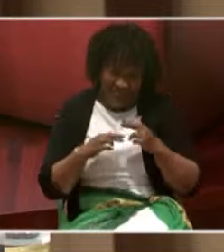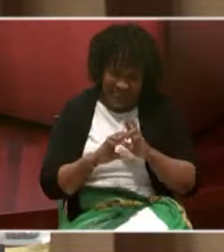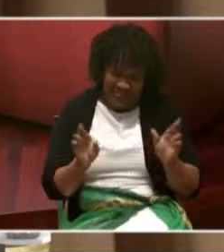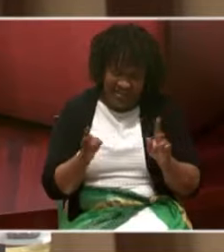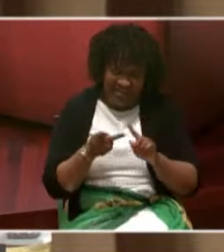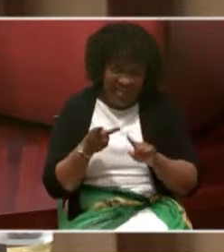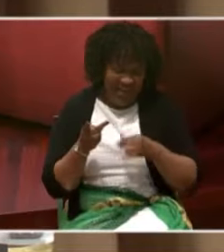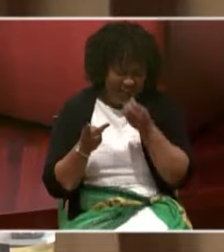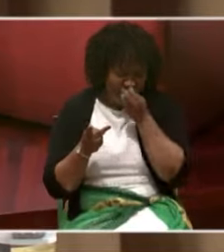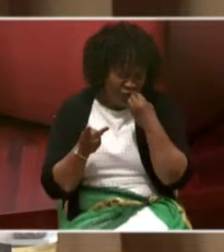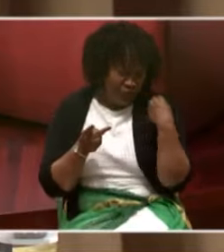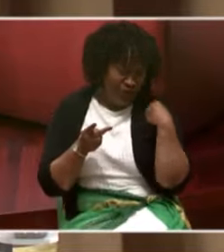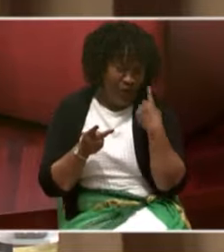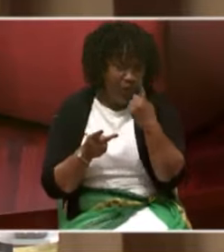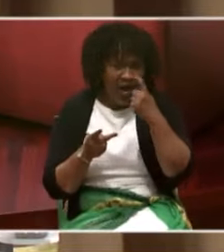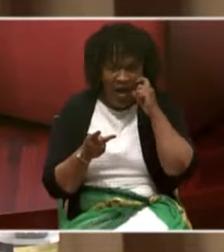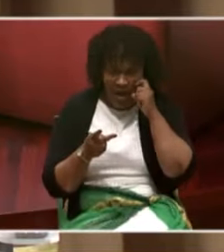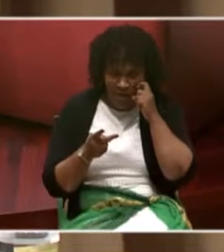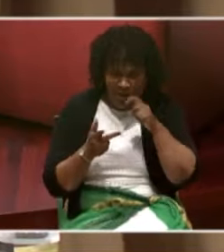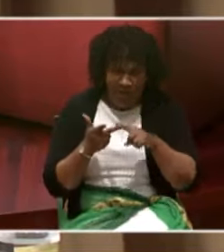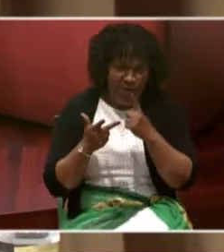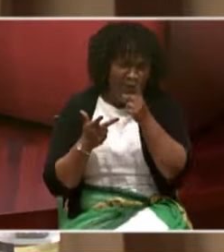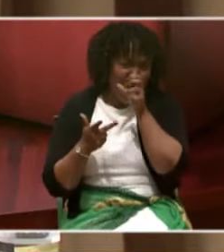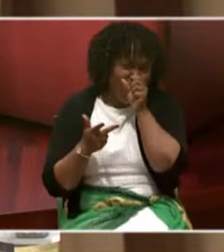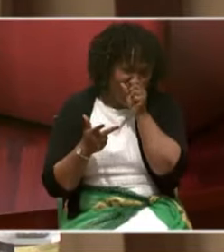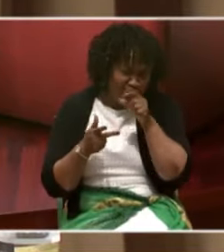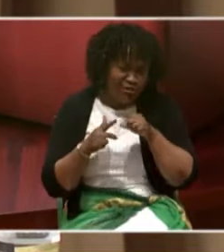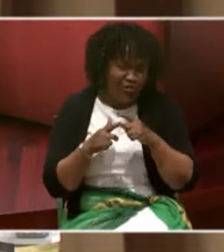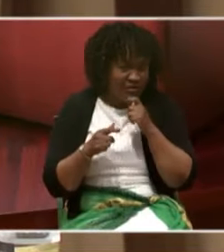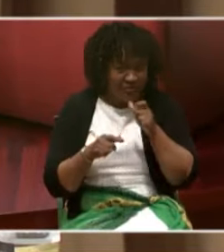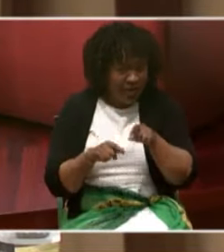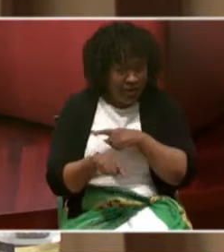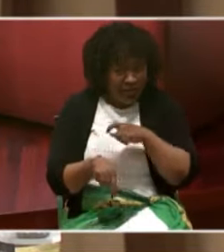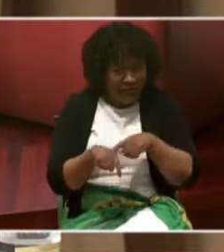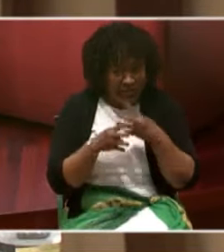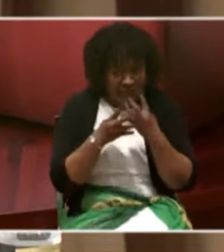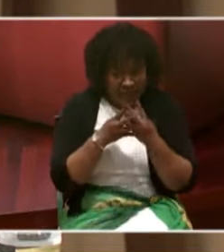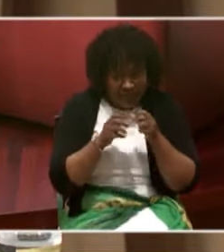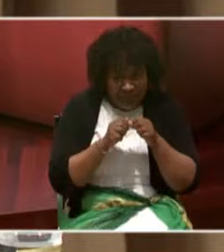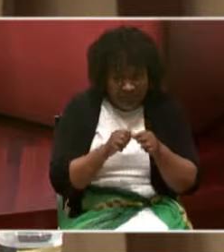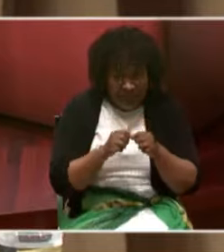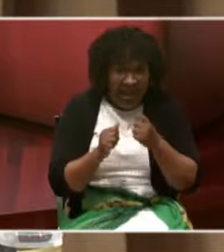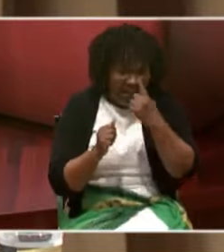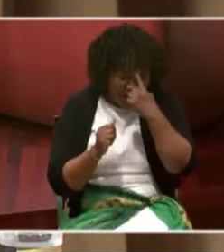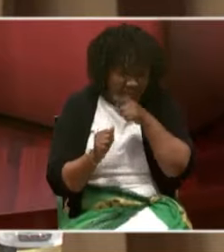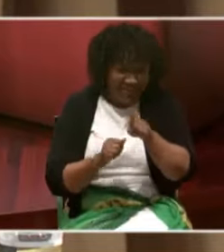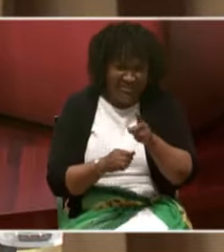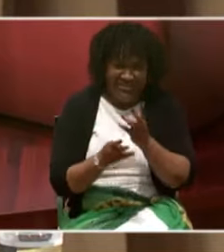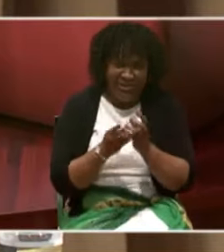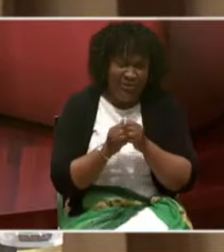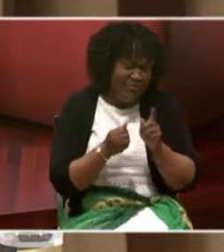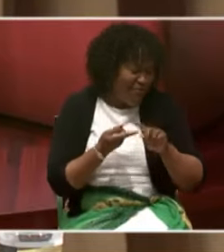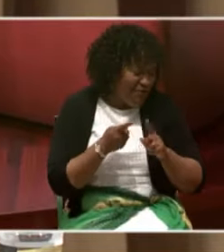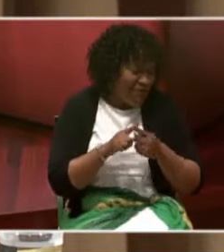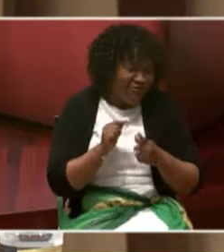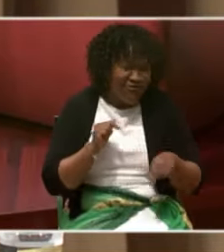Alabama, to protect people who only desires to register to vote." And the next thing I knew, I'd been